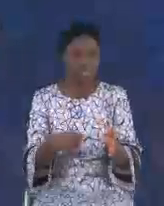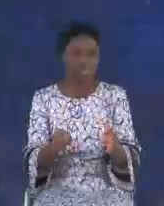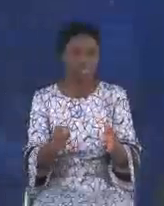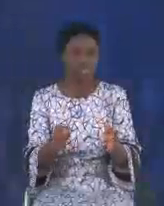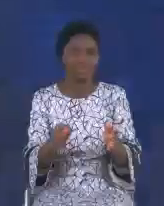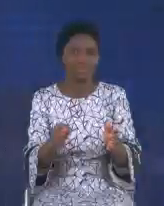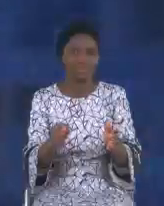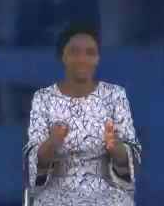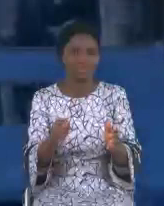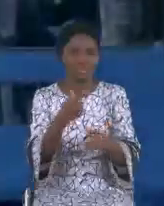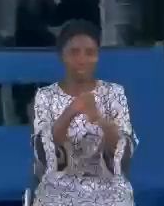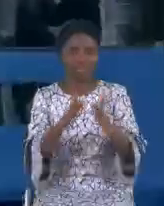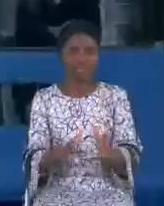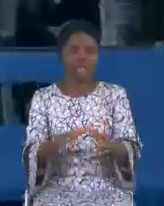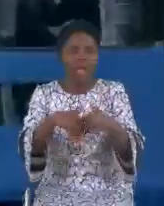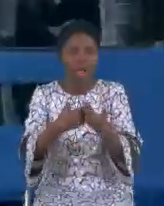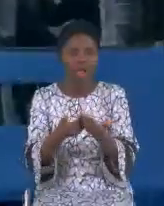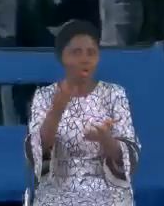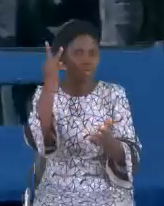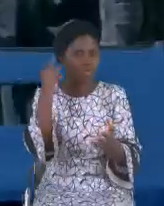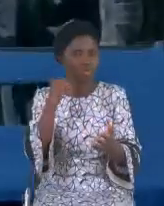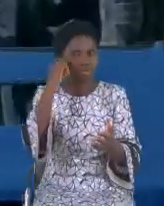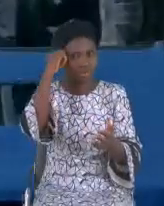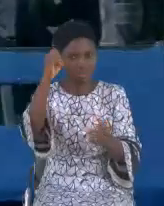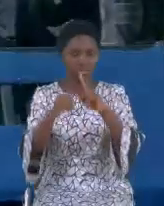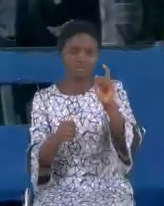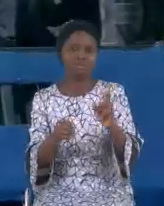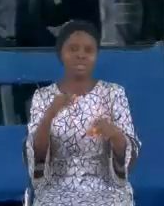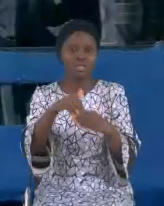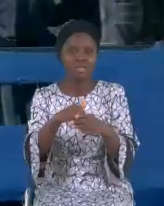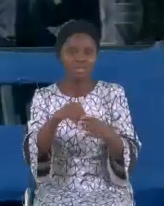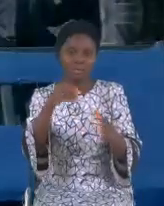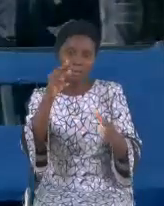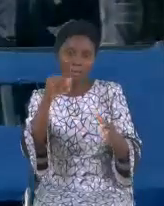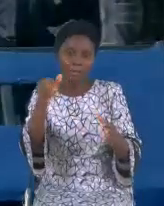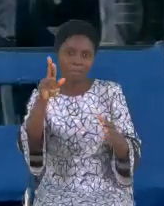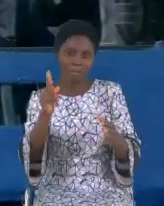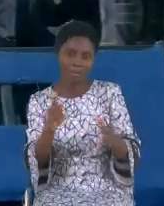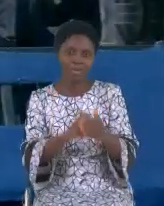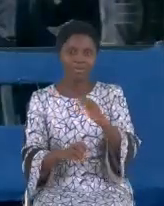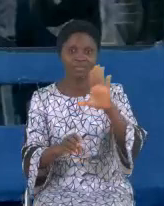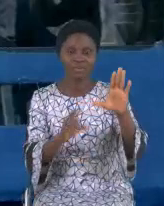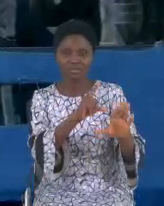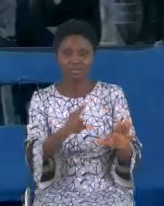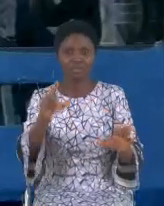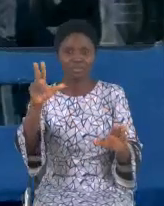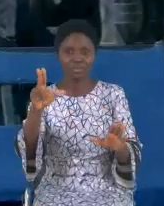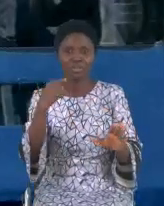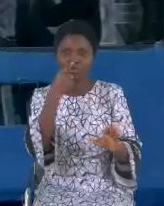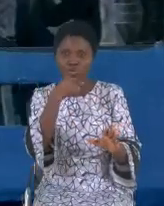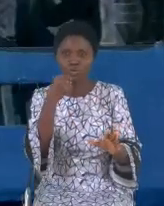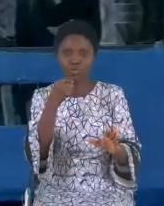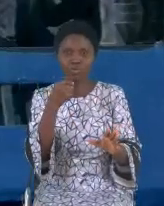read that to you again. In Mark chapter 5, verse 3. Who had his dwellings